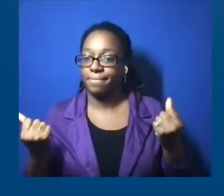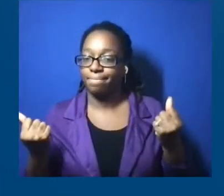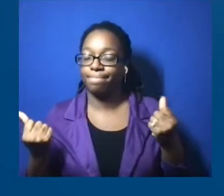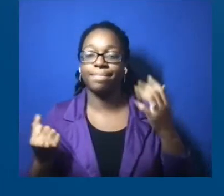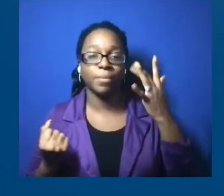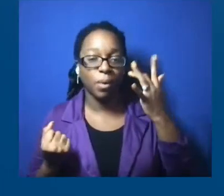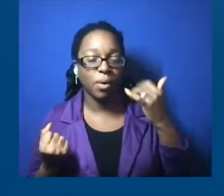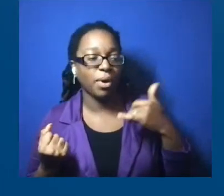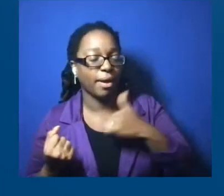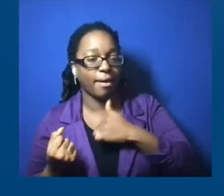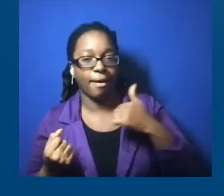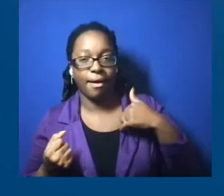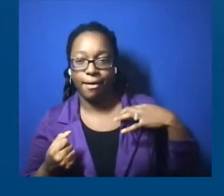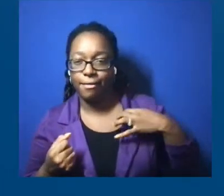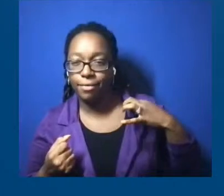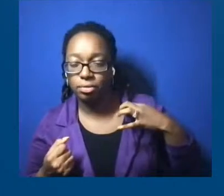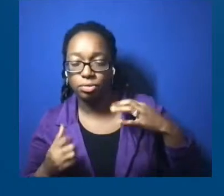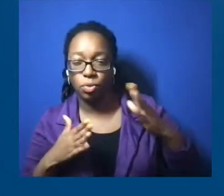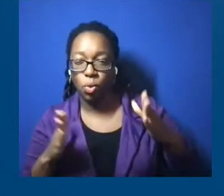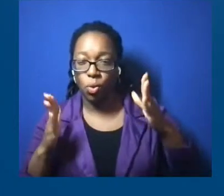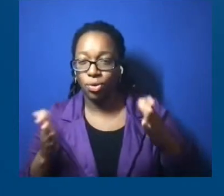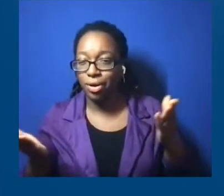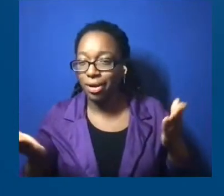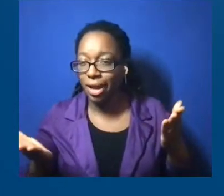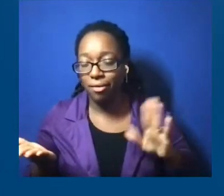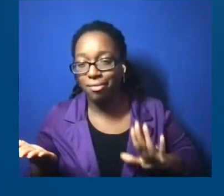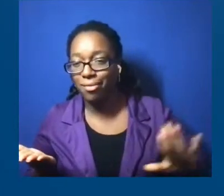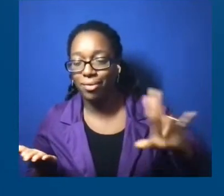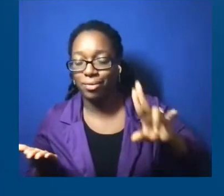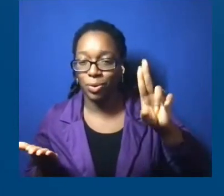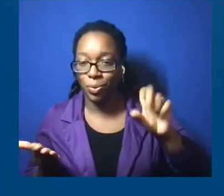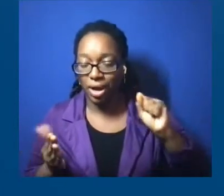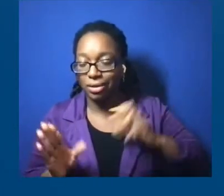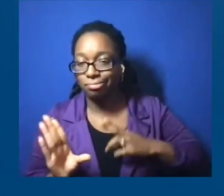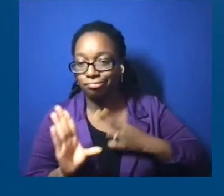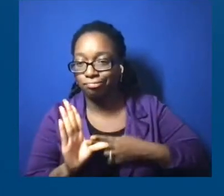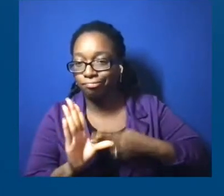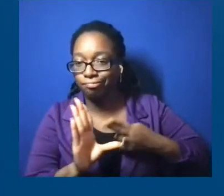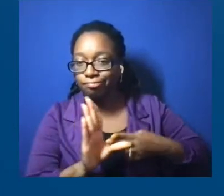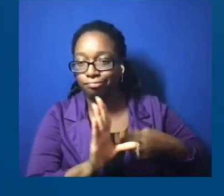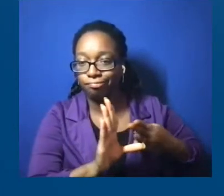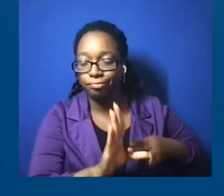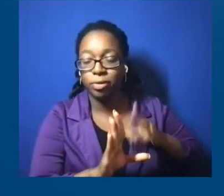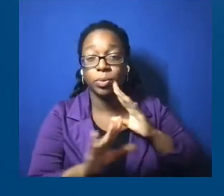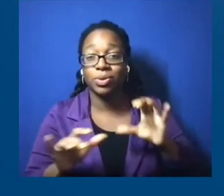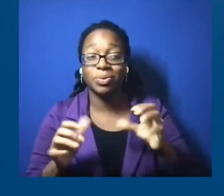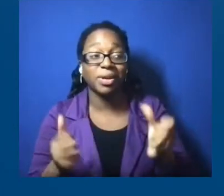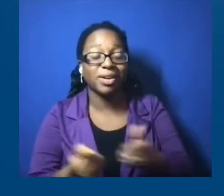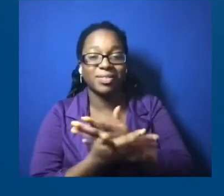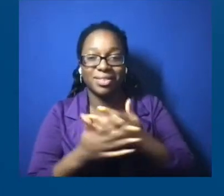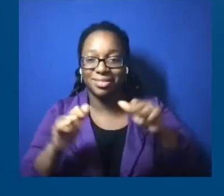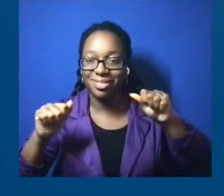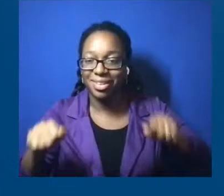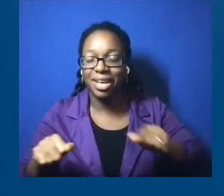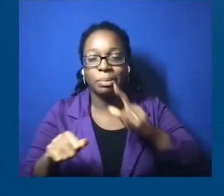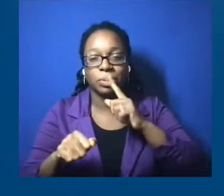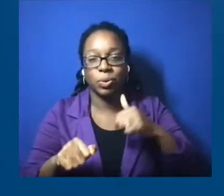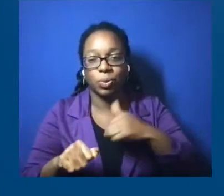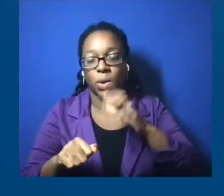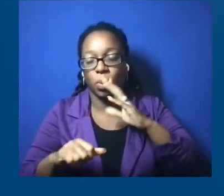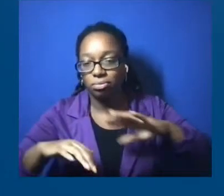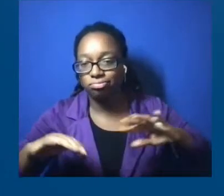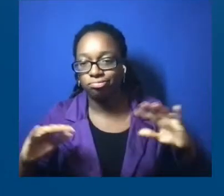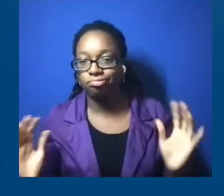and organizers in this room and all across the country joining us today, and they're going to do everything they can to make sure that we mobilize Democrats all